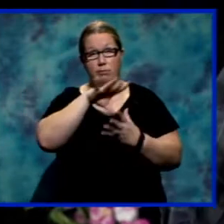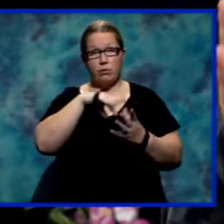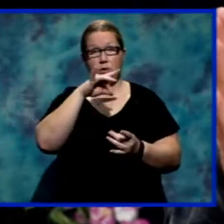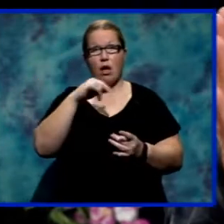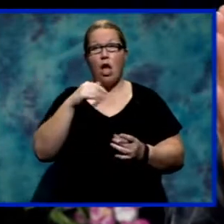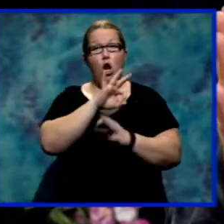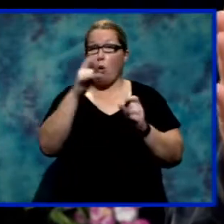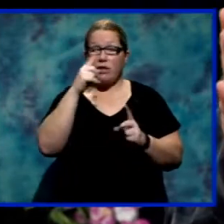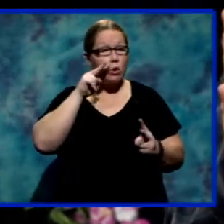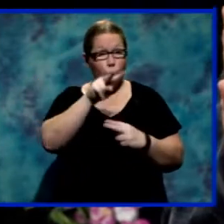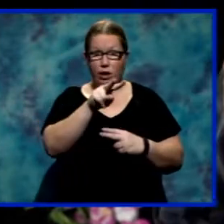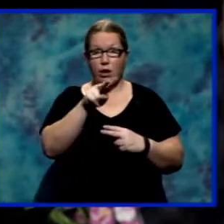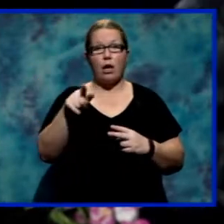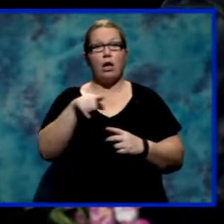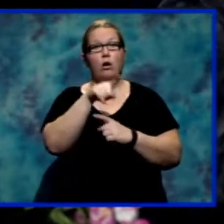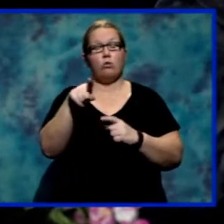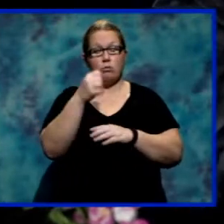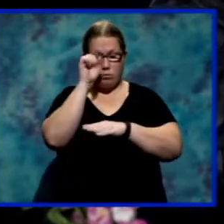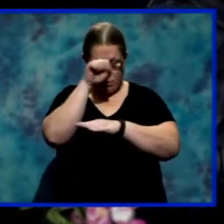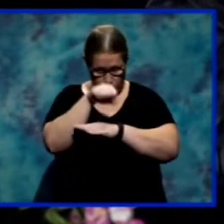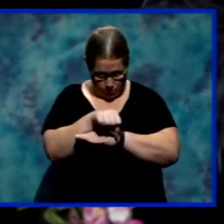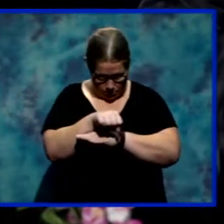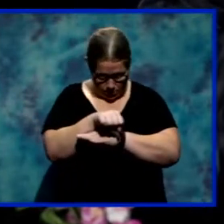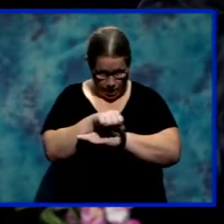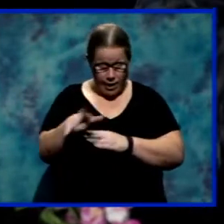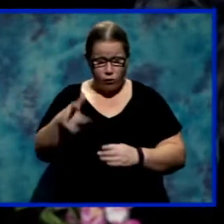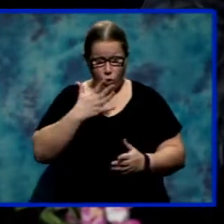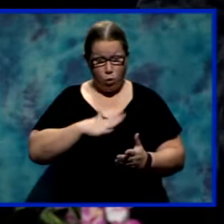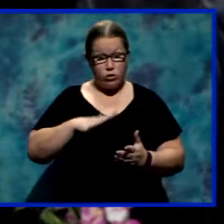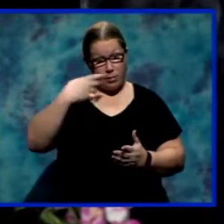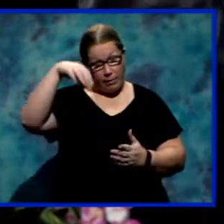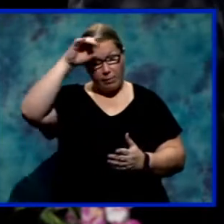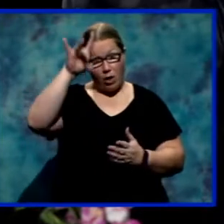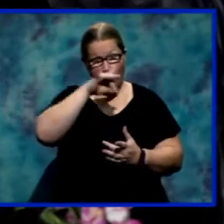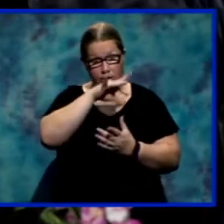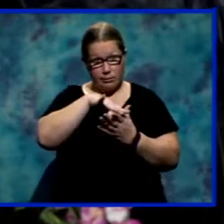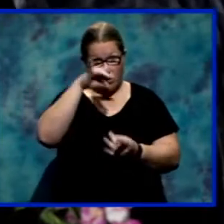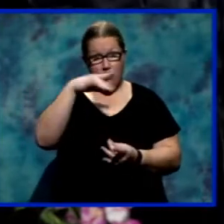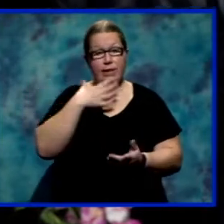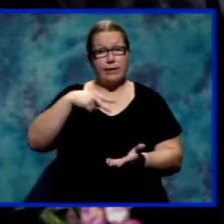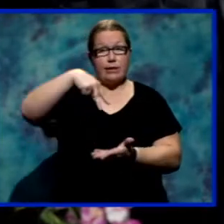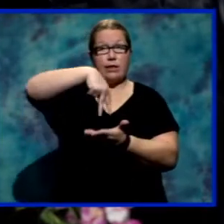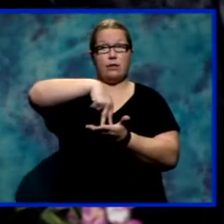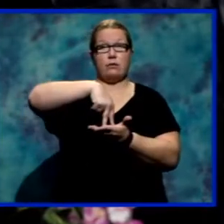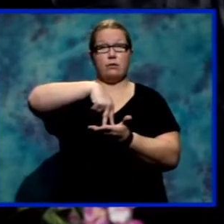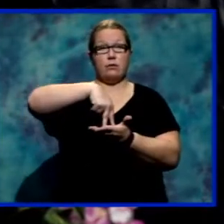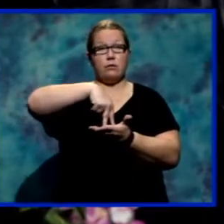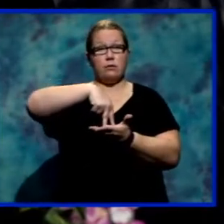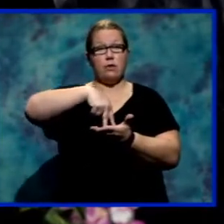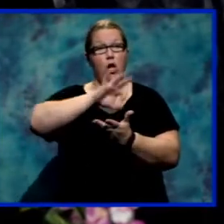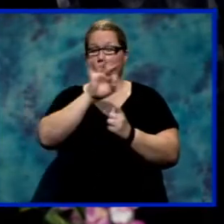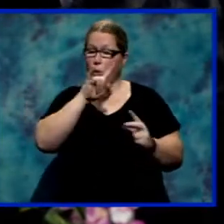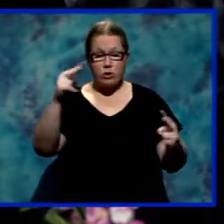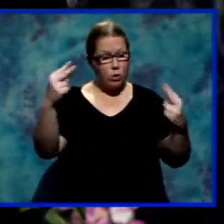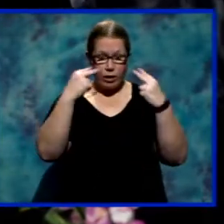keep their heads bowed to just stand. If you want that, I'm standing and I'm standing because that's what I want. So